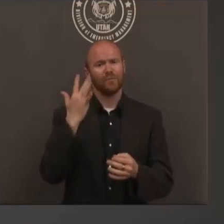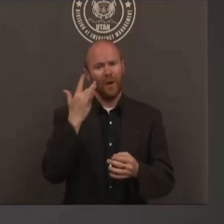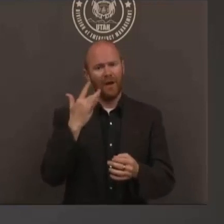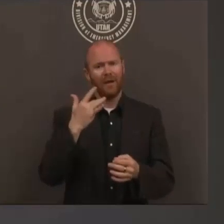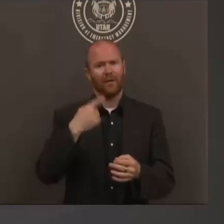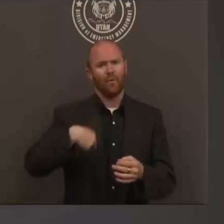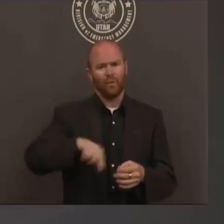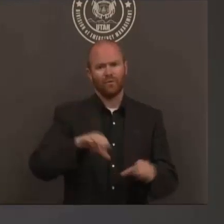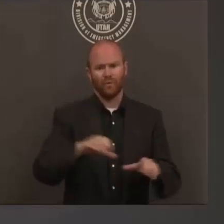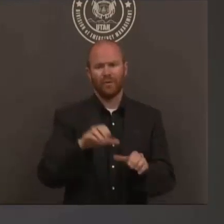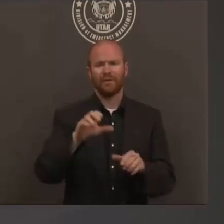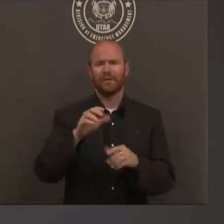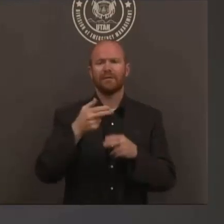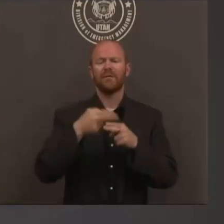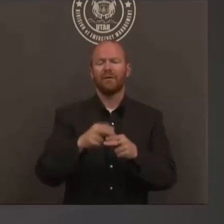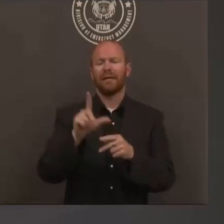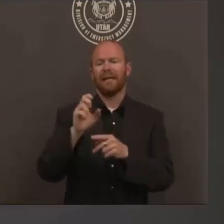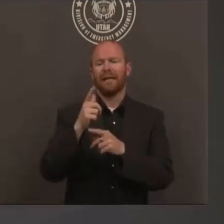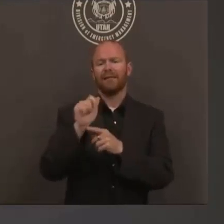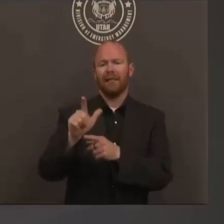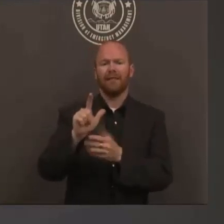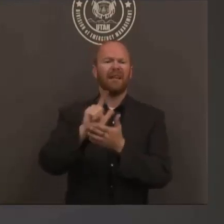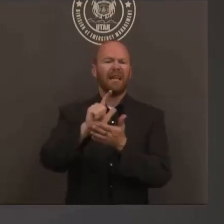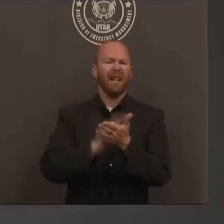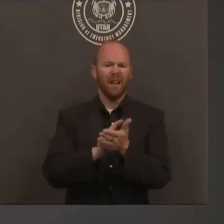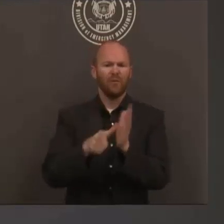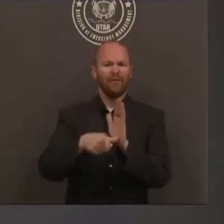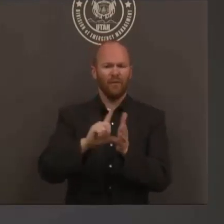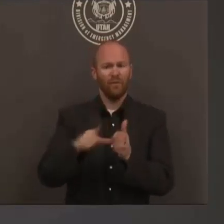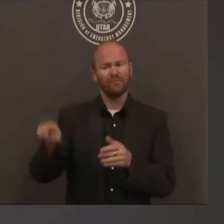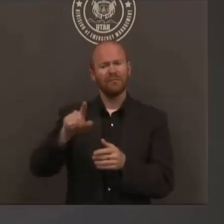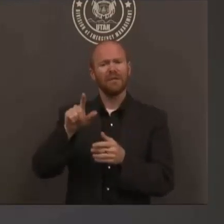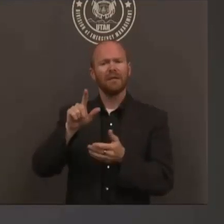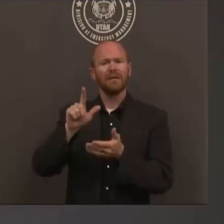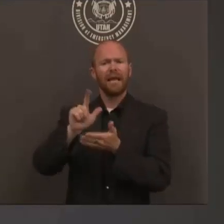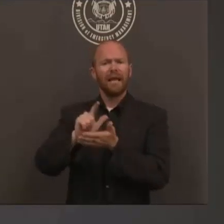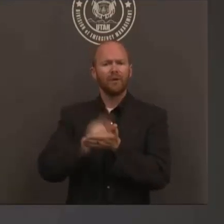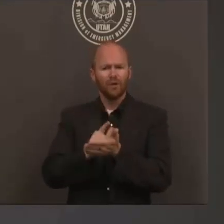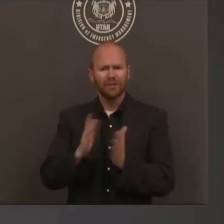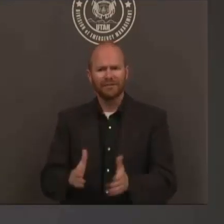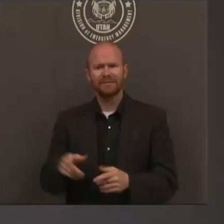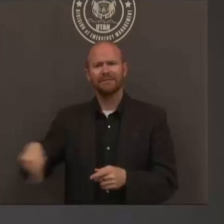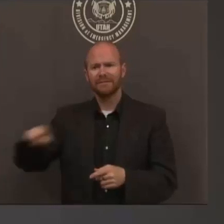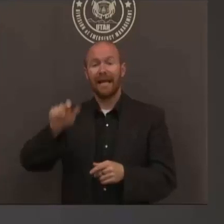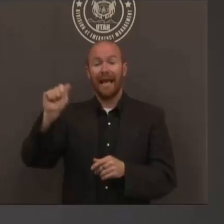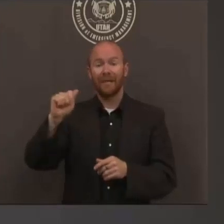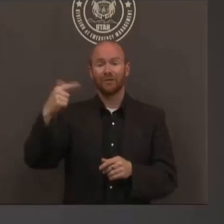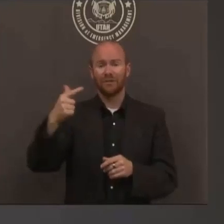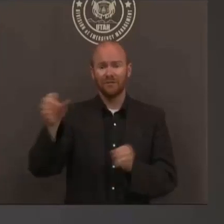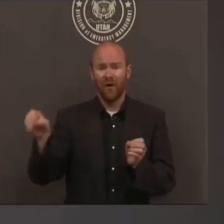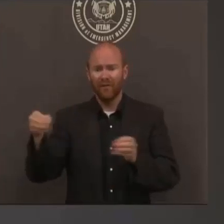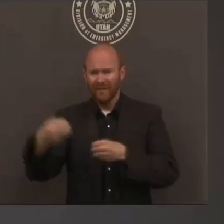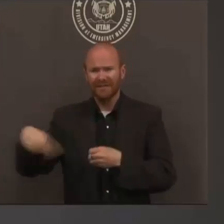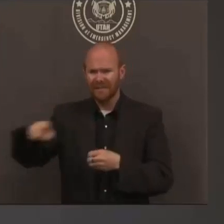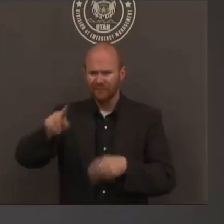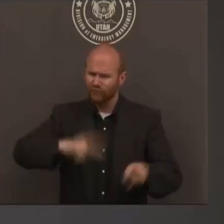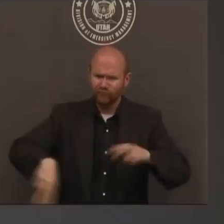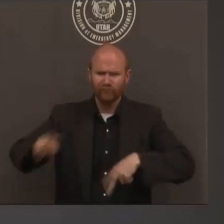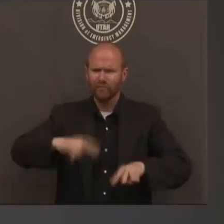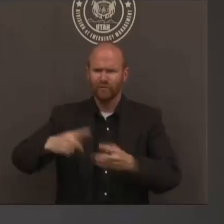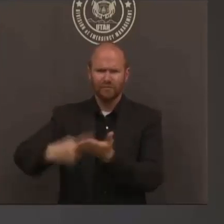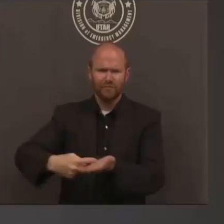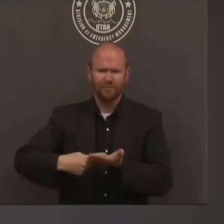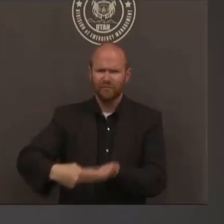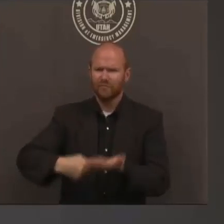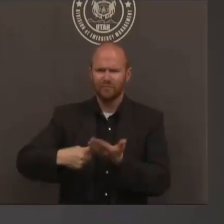are doing a legal review of the situation with our legal counsel and the AG's office. So again, we'll have more